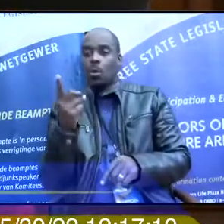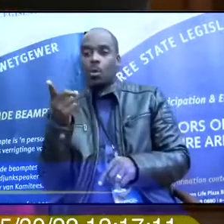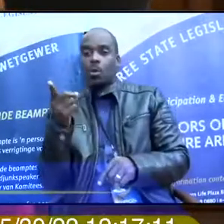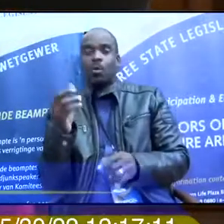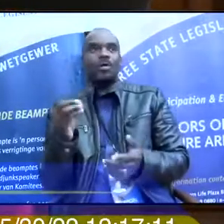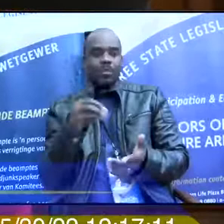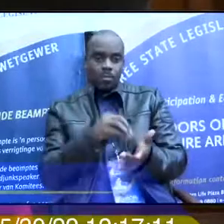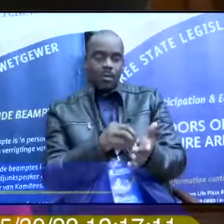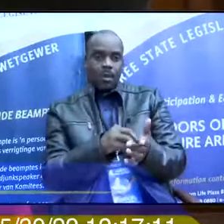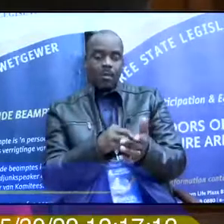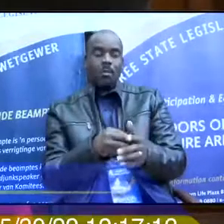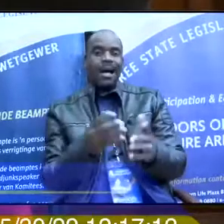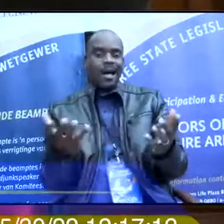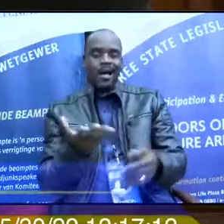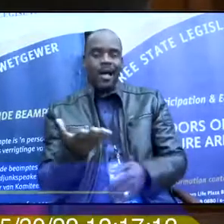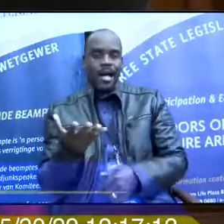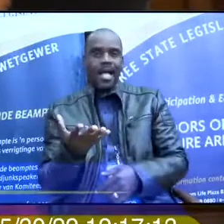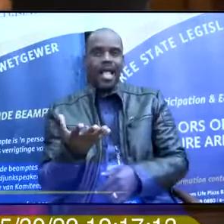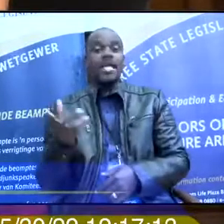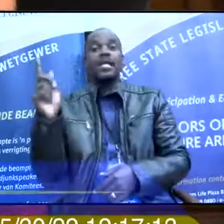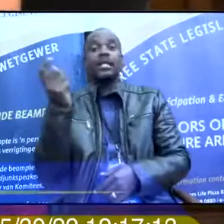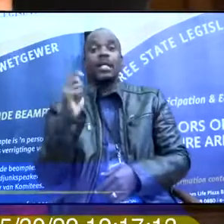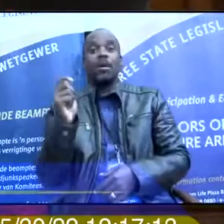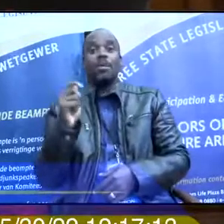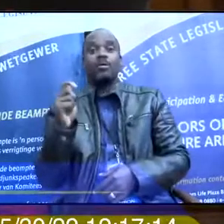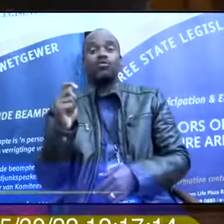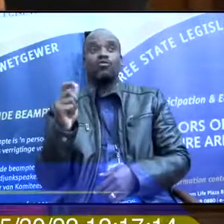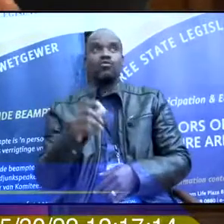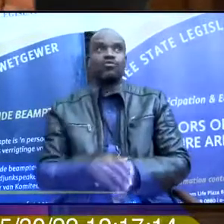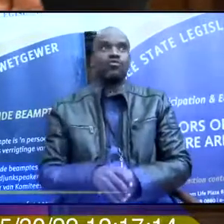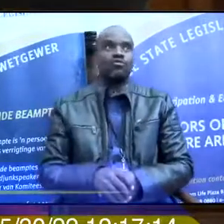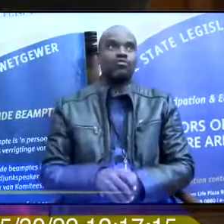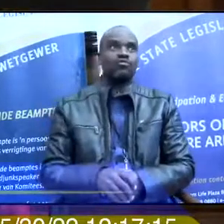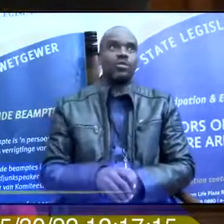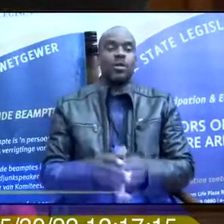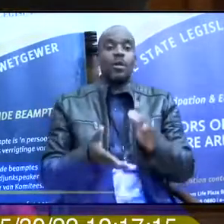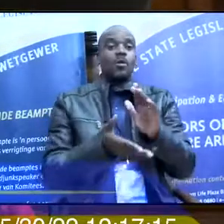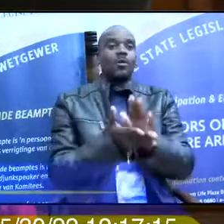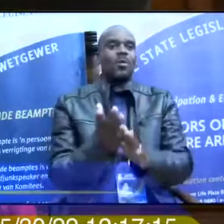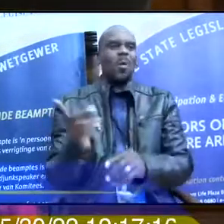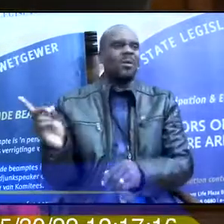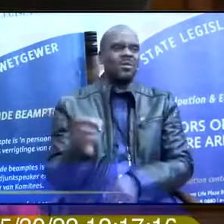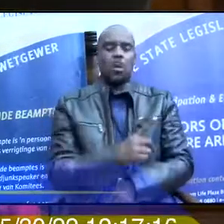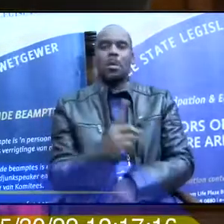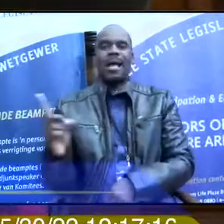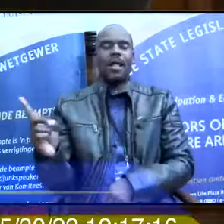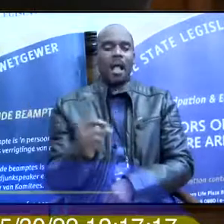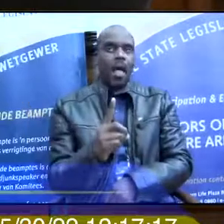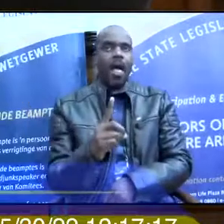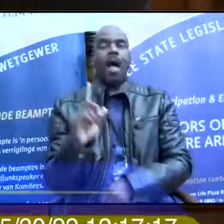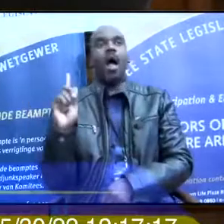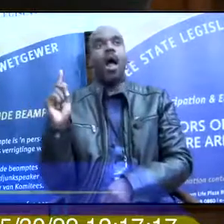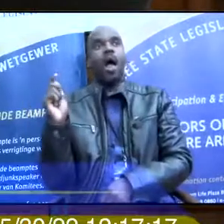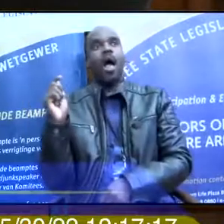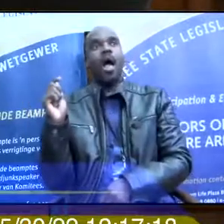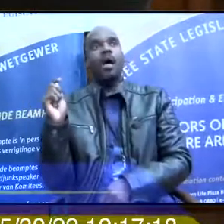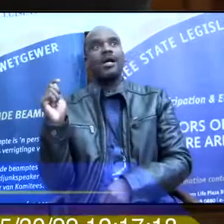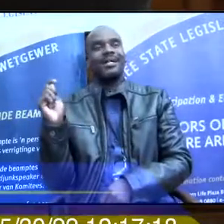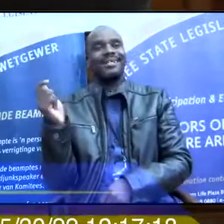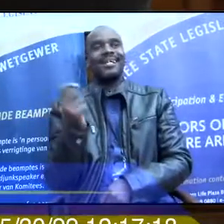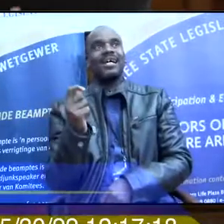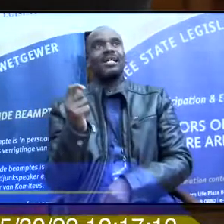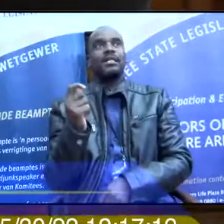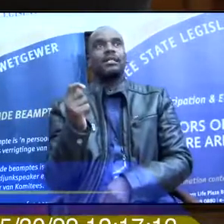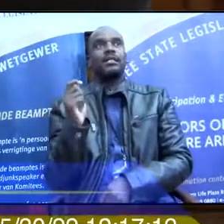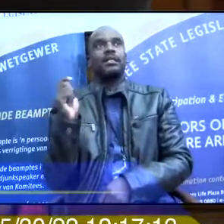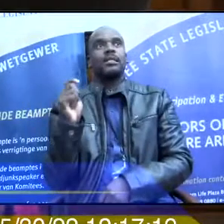turbulence there was no general sales tax in turbulence during the time and that was a sweetner